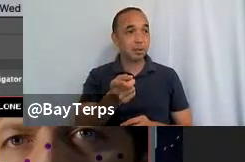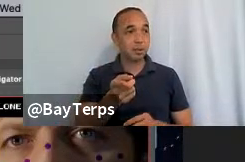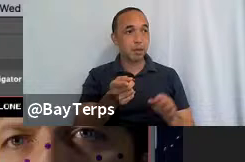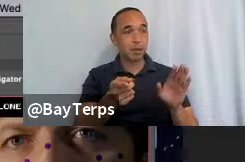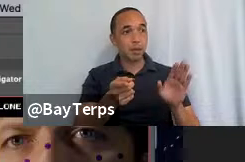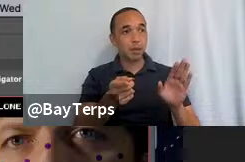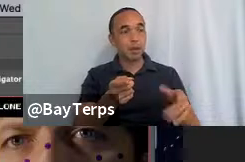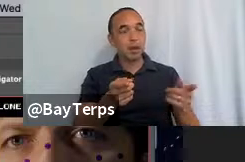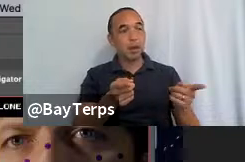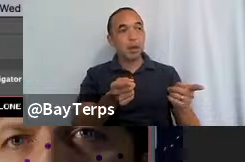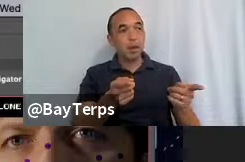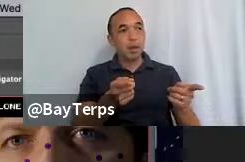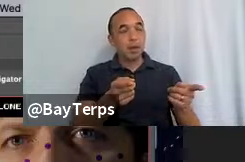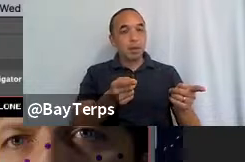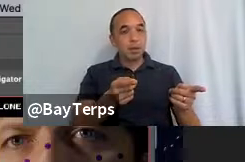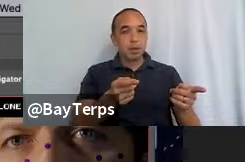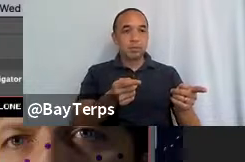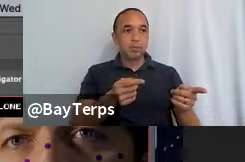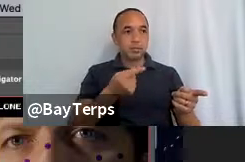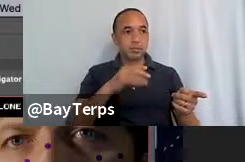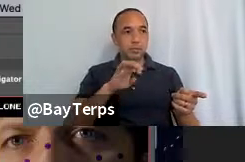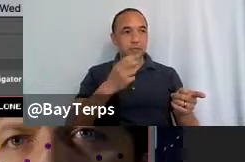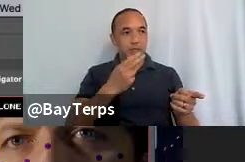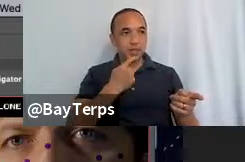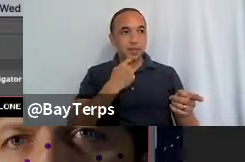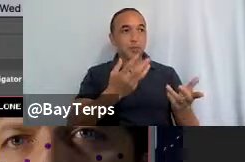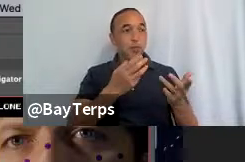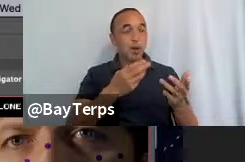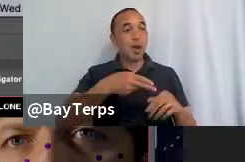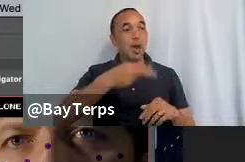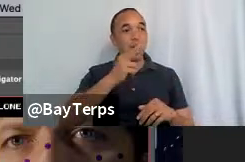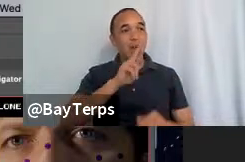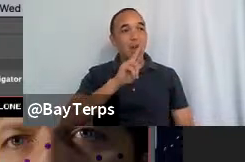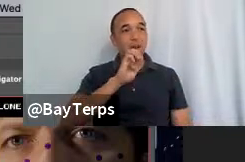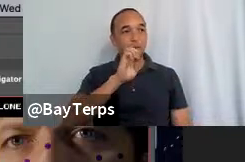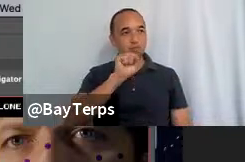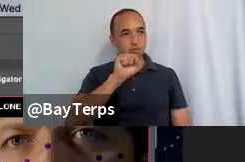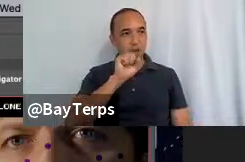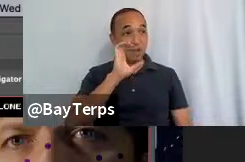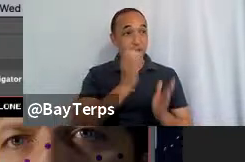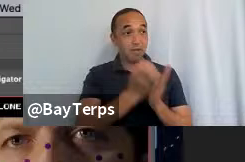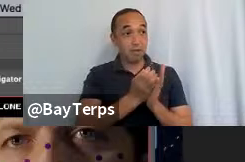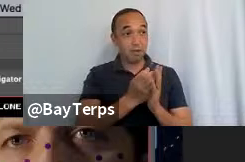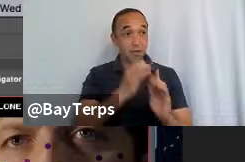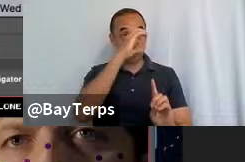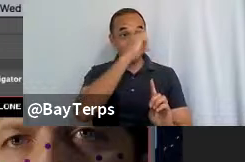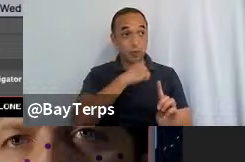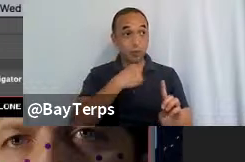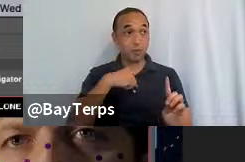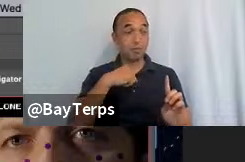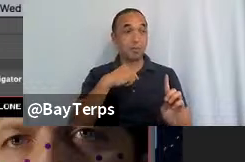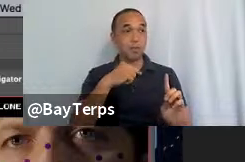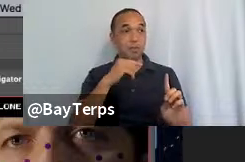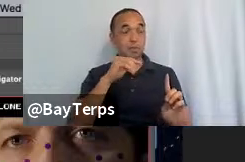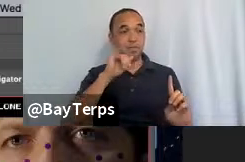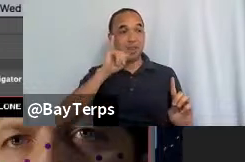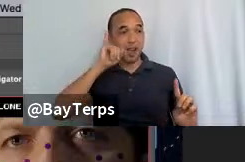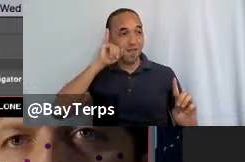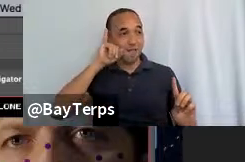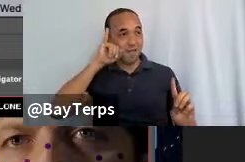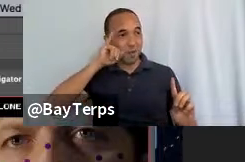Riley. So GISH requests that photos be submitted in high res. They assumed that iPhone automatically